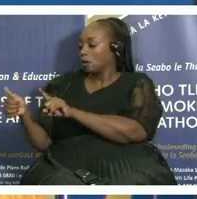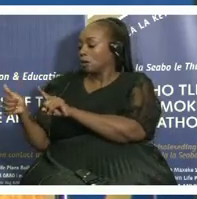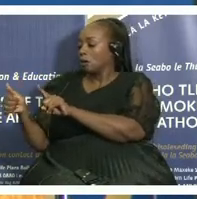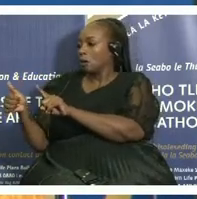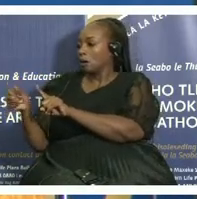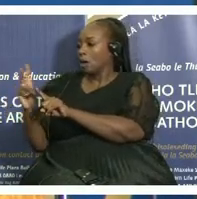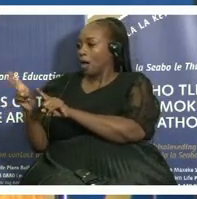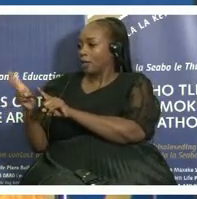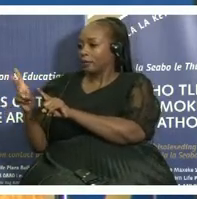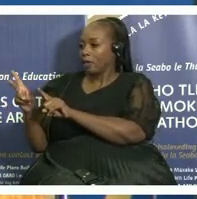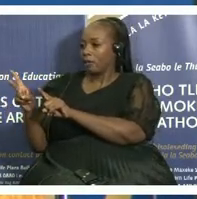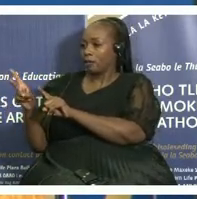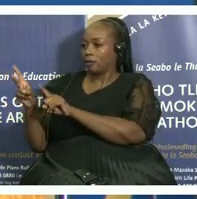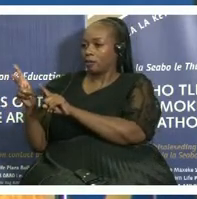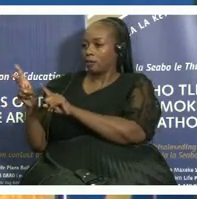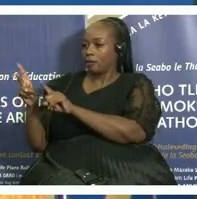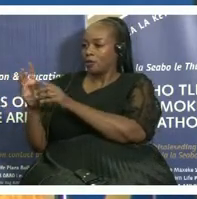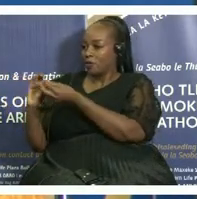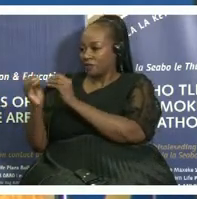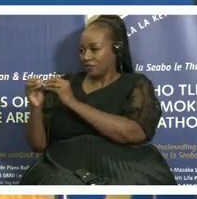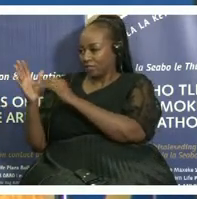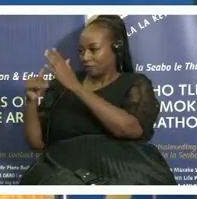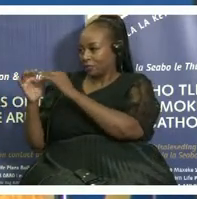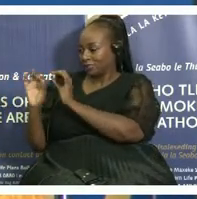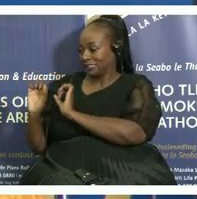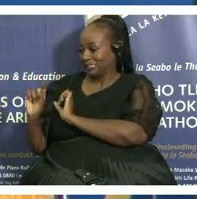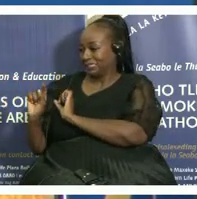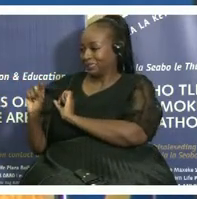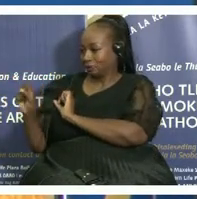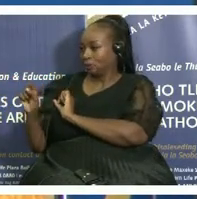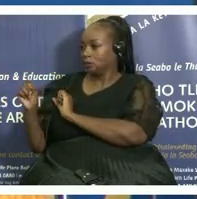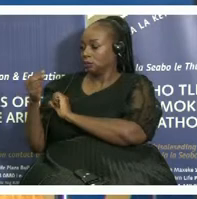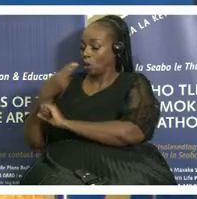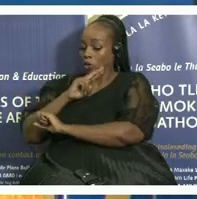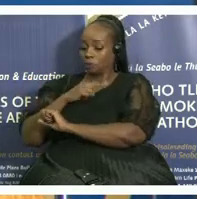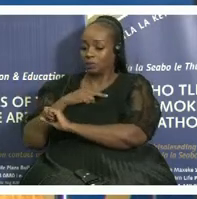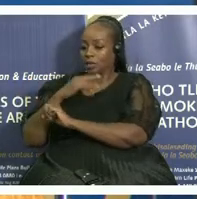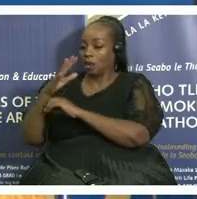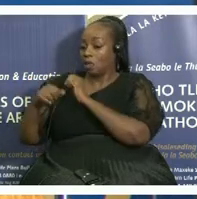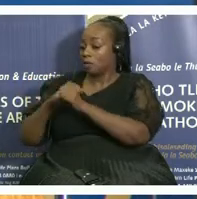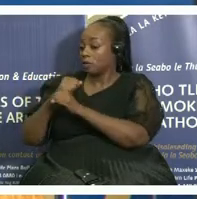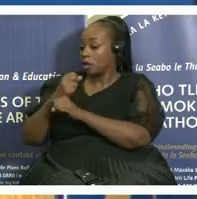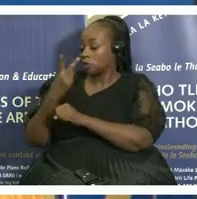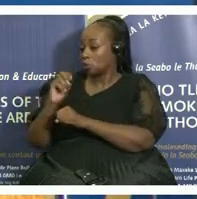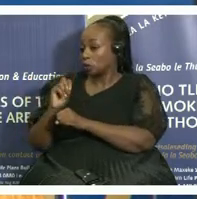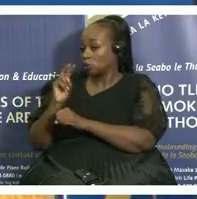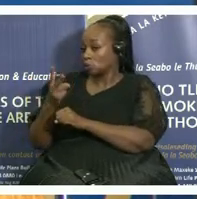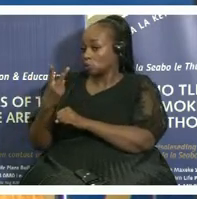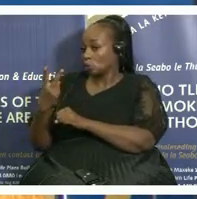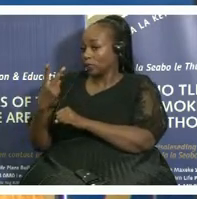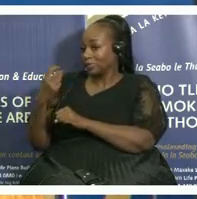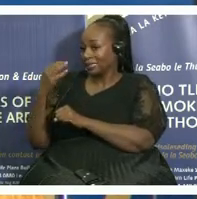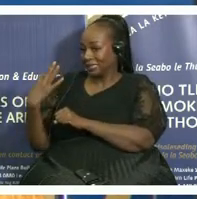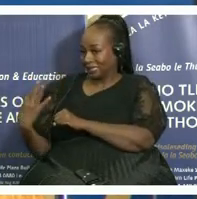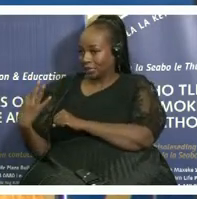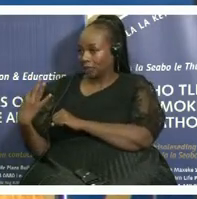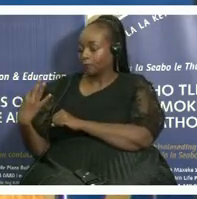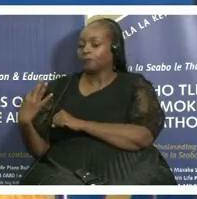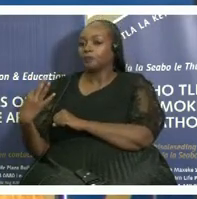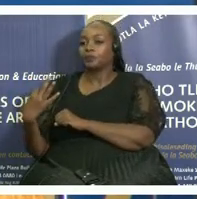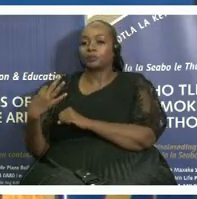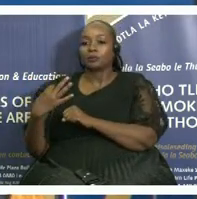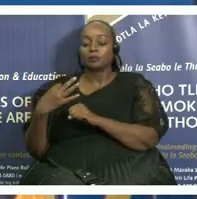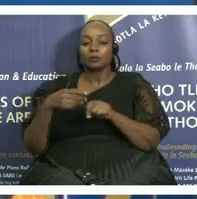2023-24 financial year: Dikabeng Regional Hospital smart revitalization in Bethlehem, construction of